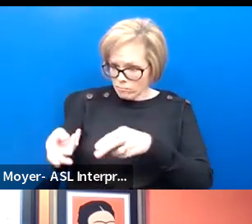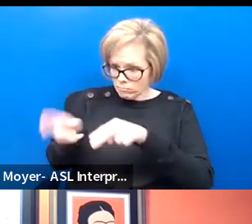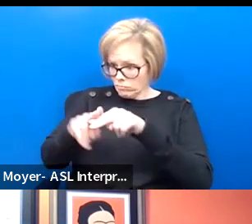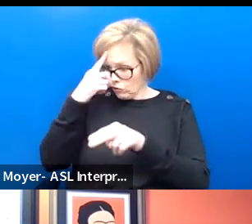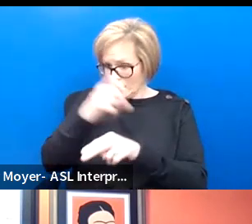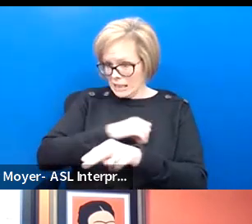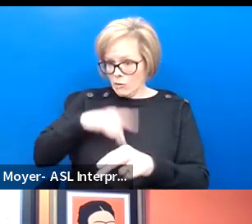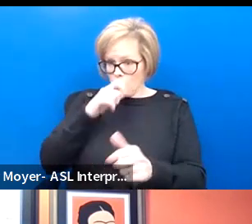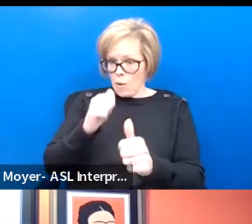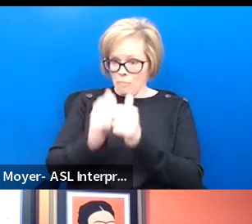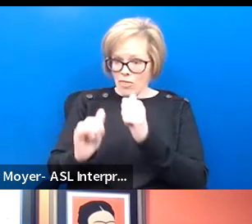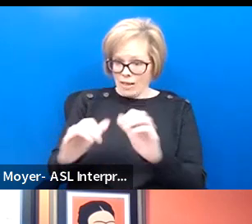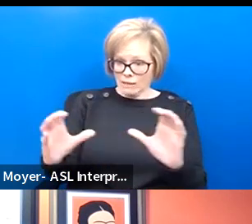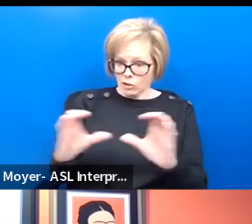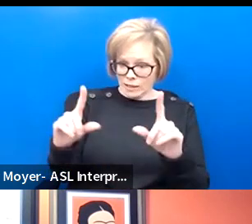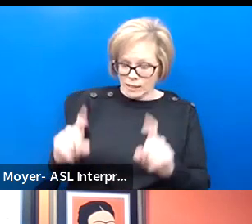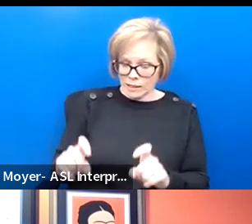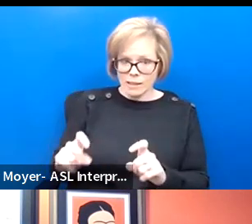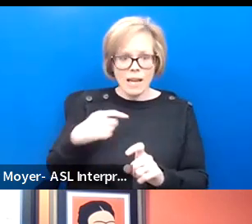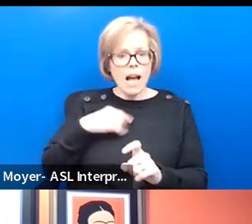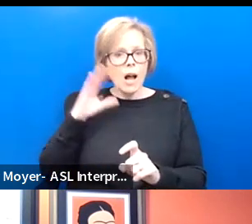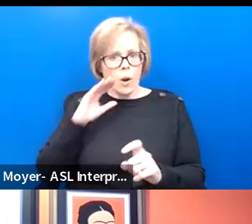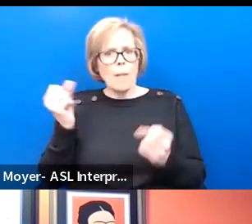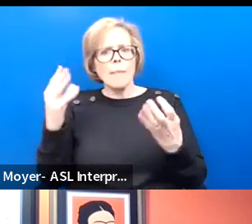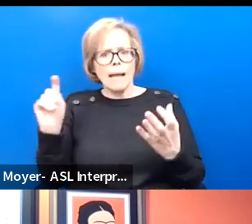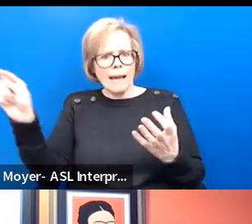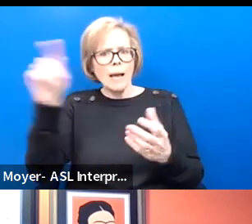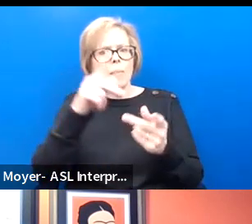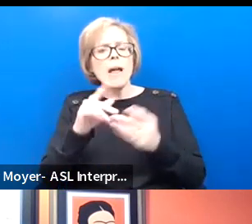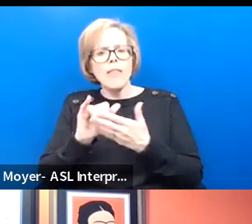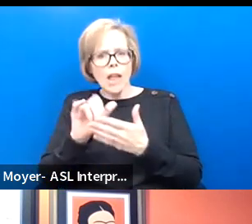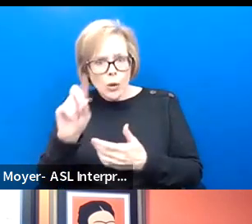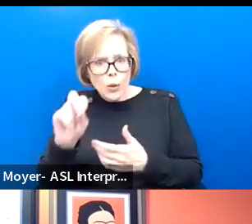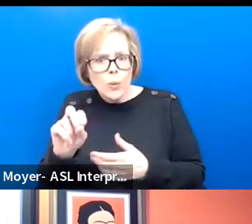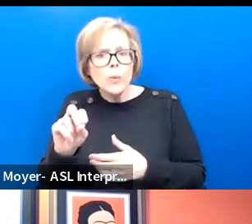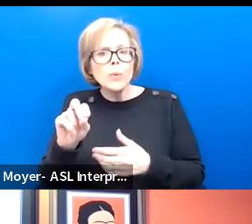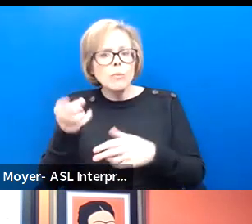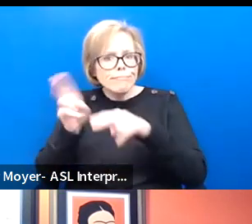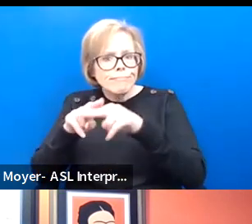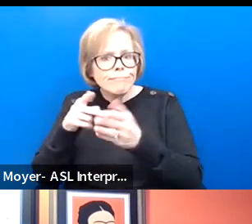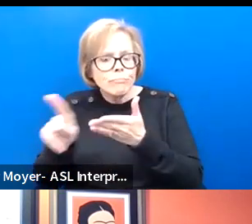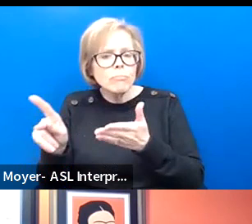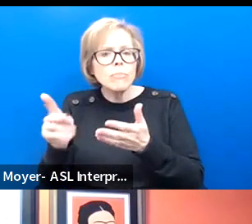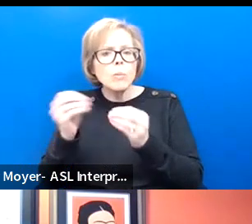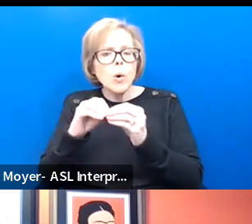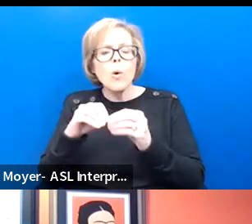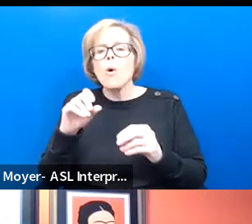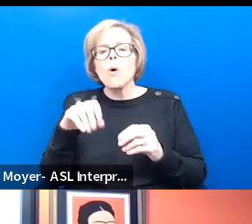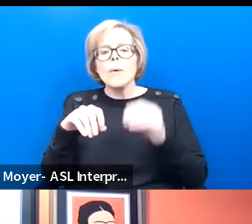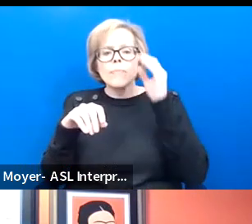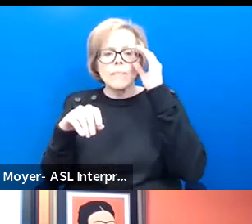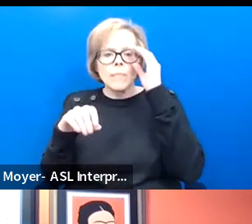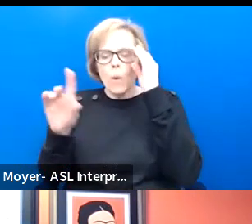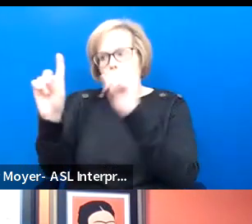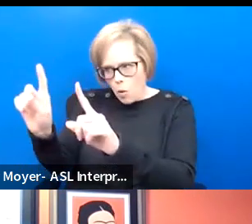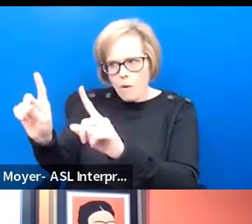that pass the certification test? And I know there's lots of places that do and lots of places that don't. And So, sorry, let me